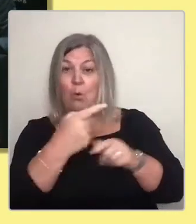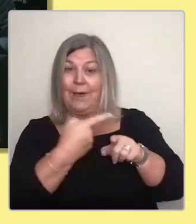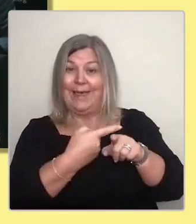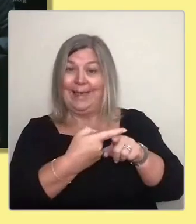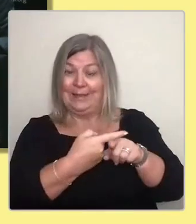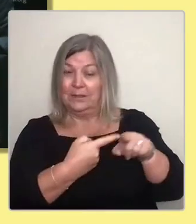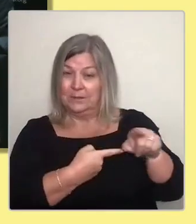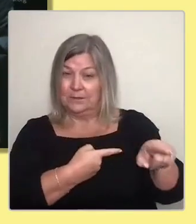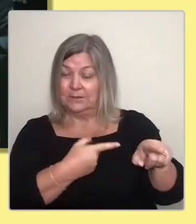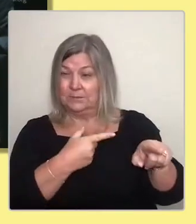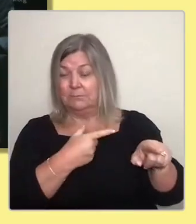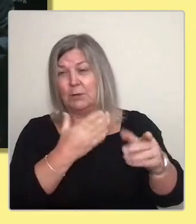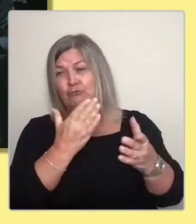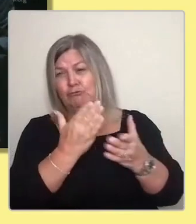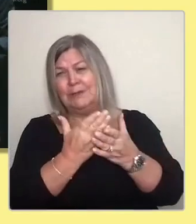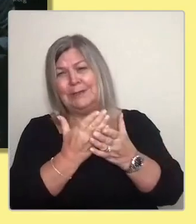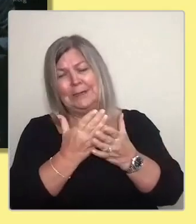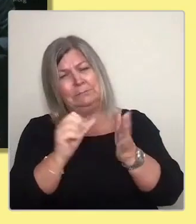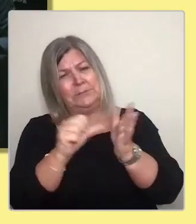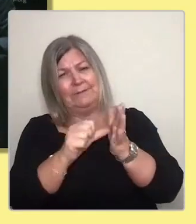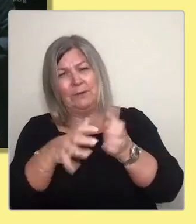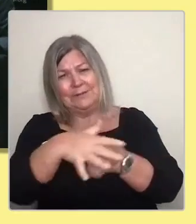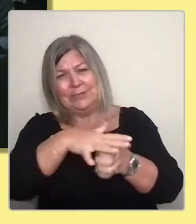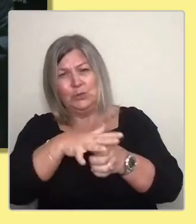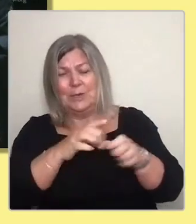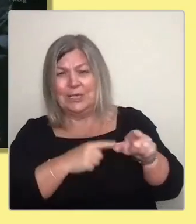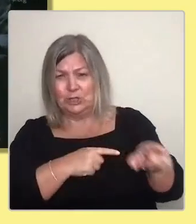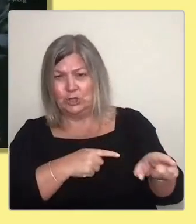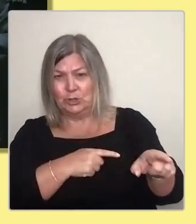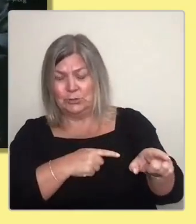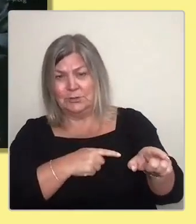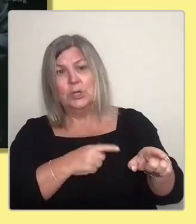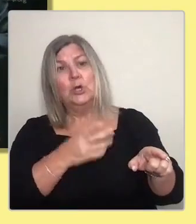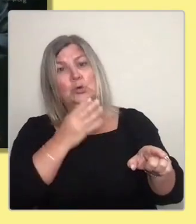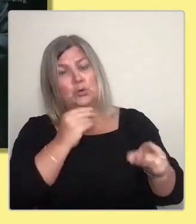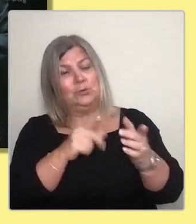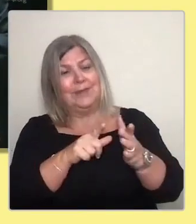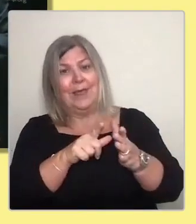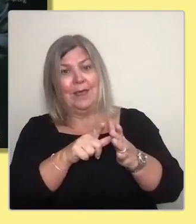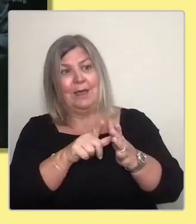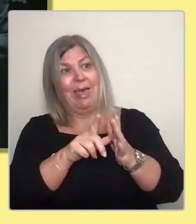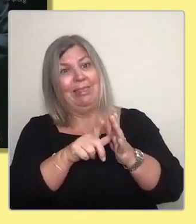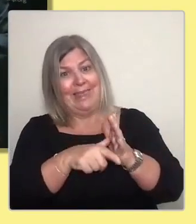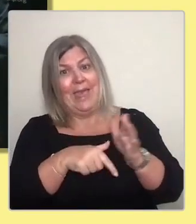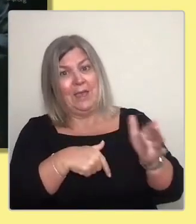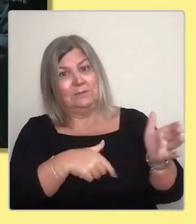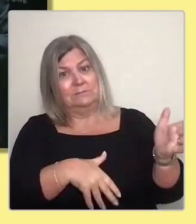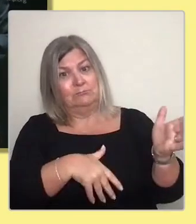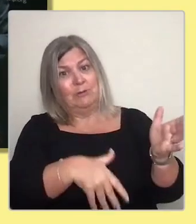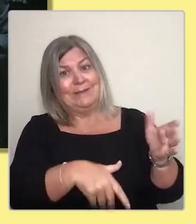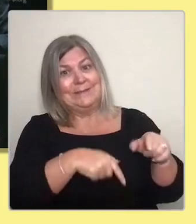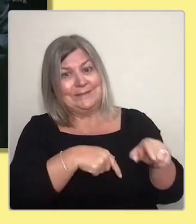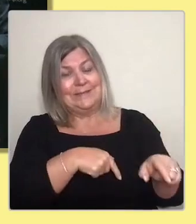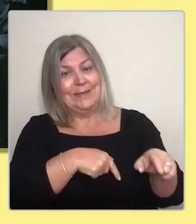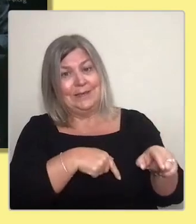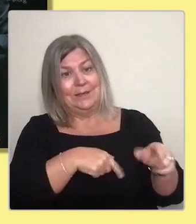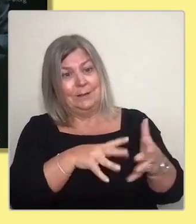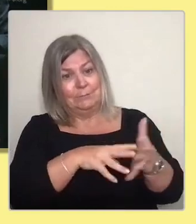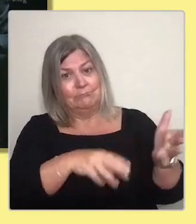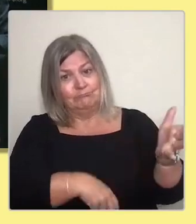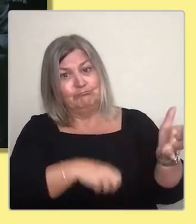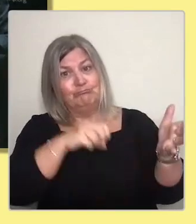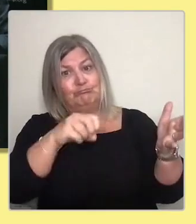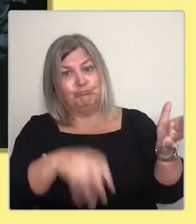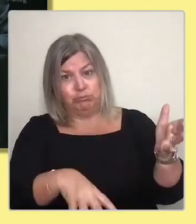And I want to know what the candidates would do to make sure that women do not have to travel down to England to access necessary